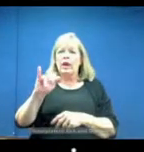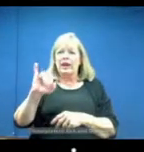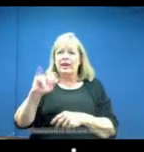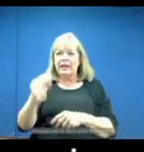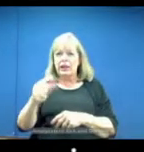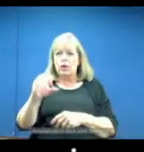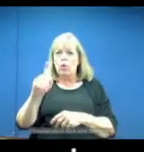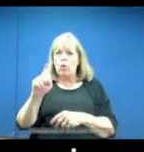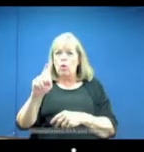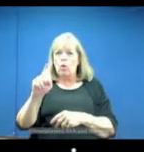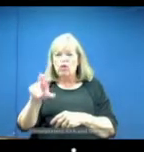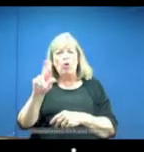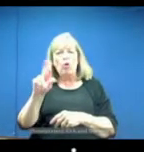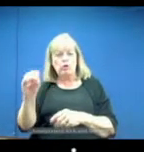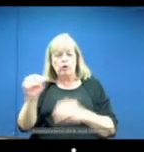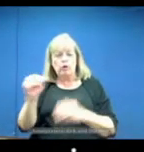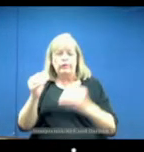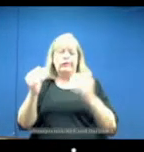an order of protection,